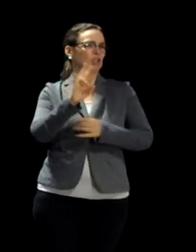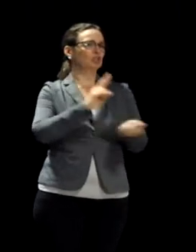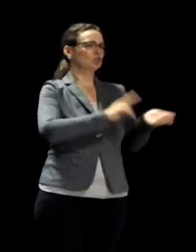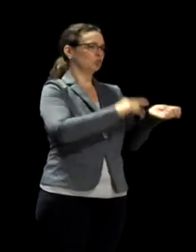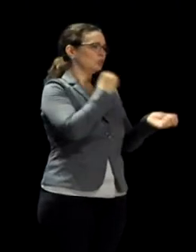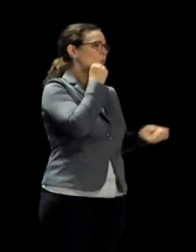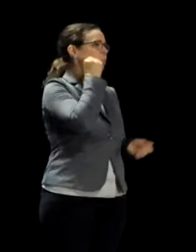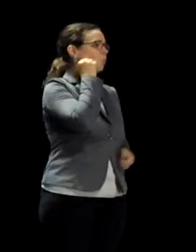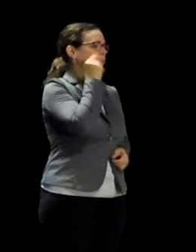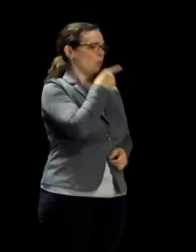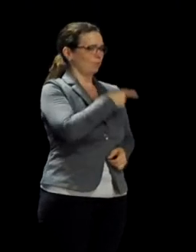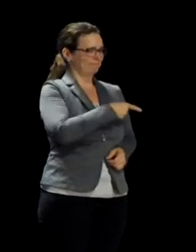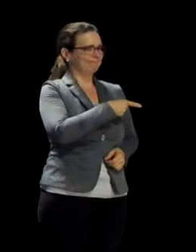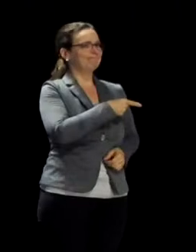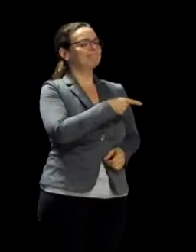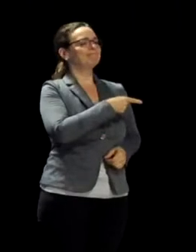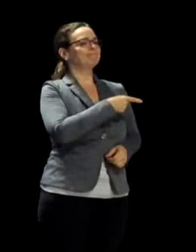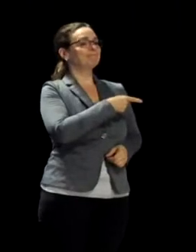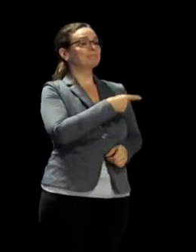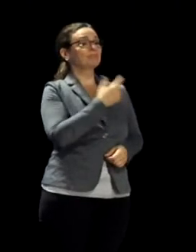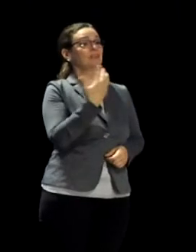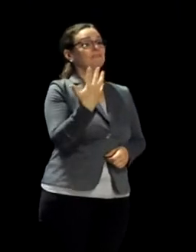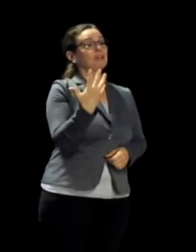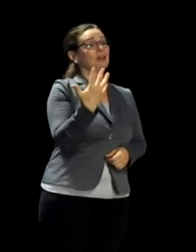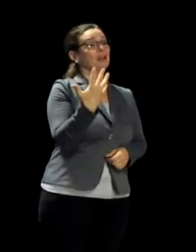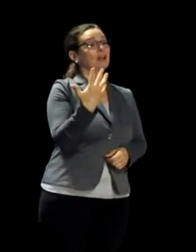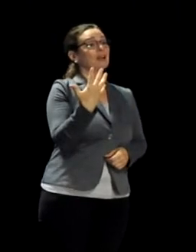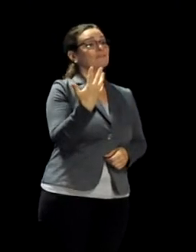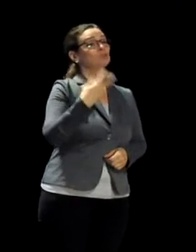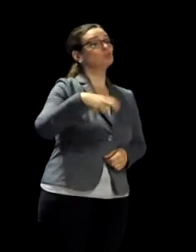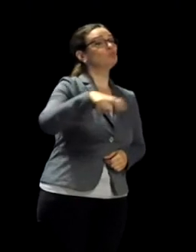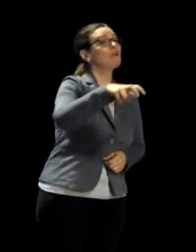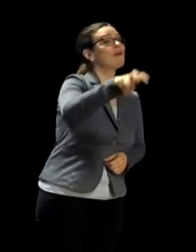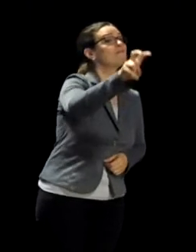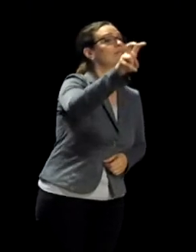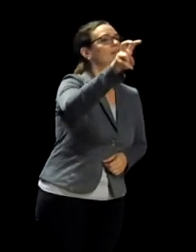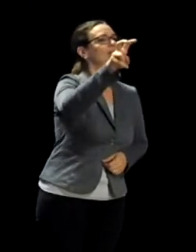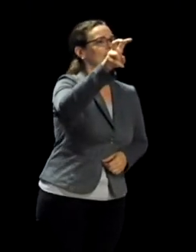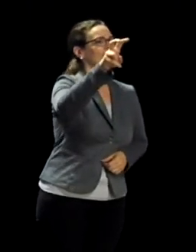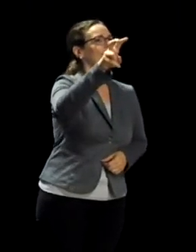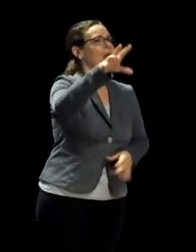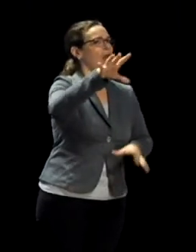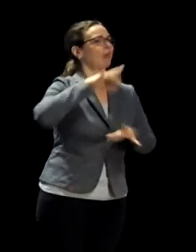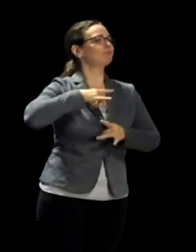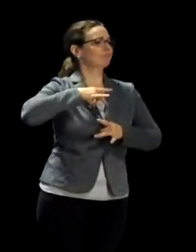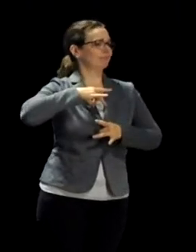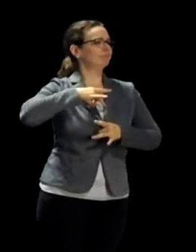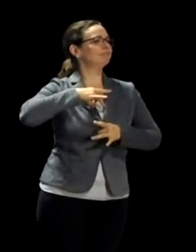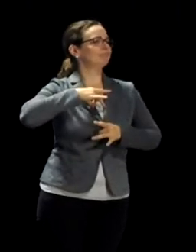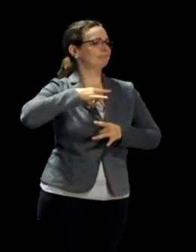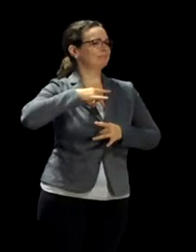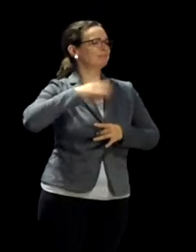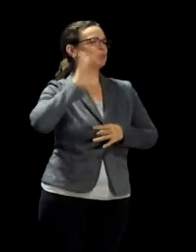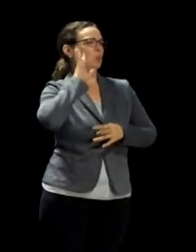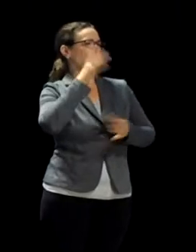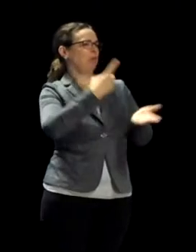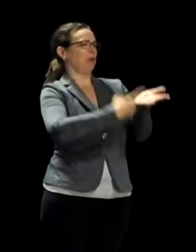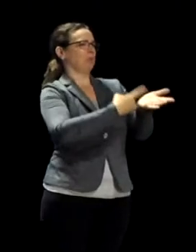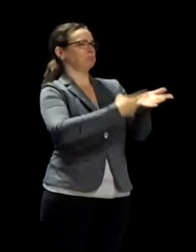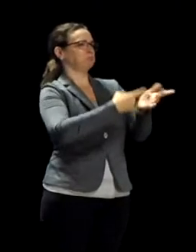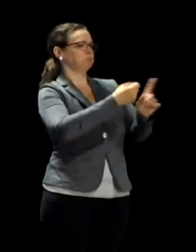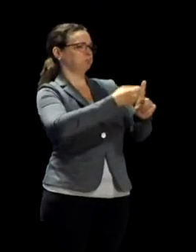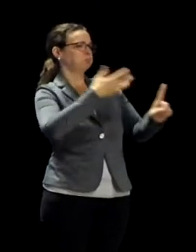facilities. 5 are travel acquired. I will go over where they are at this